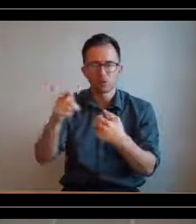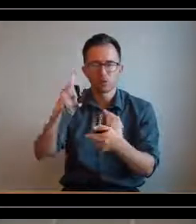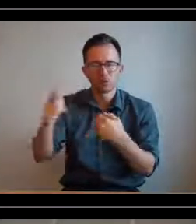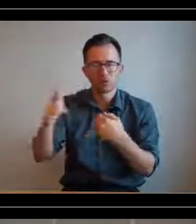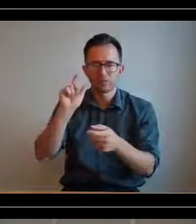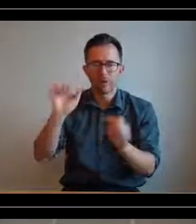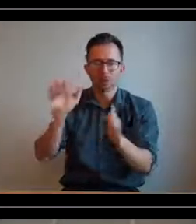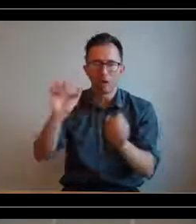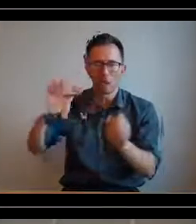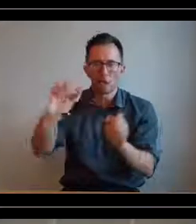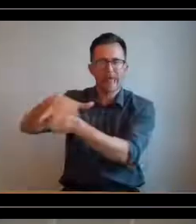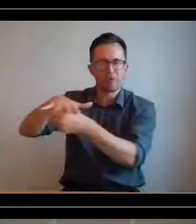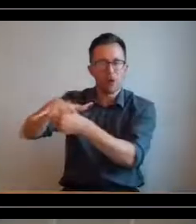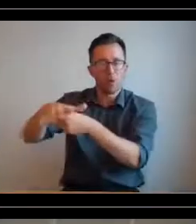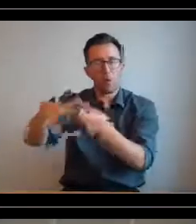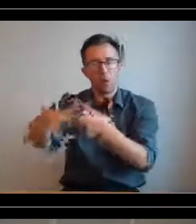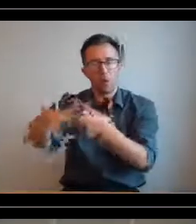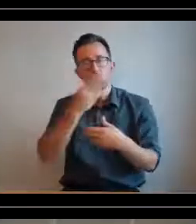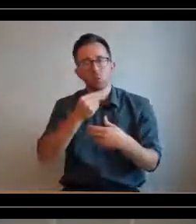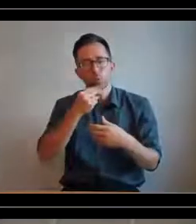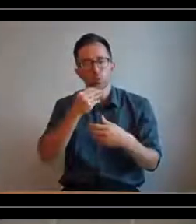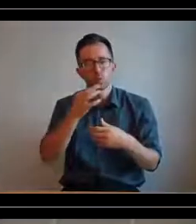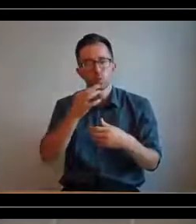river barges or rail.